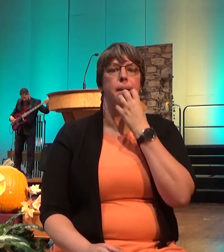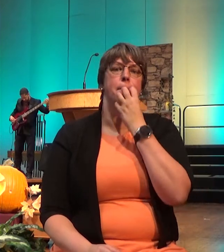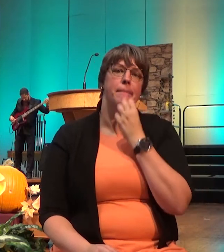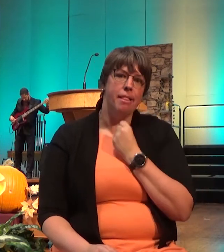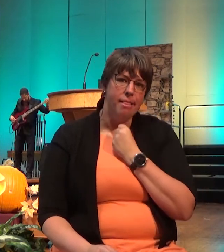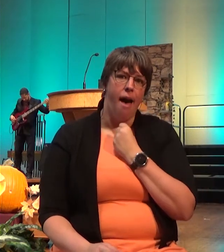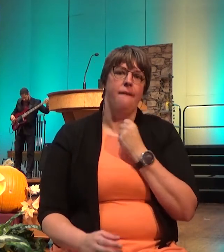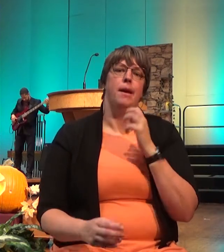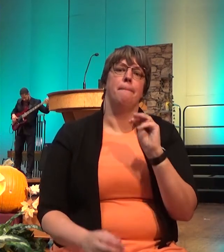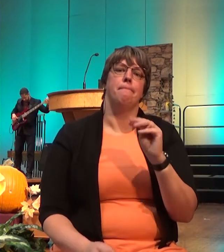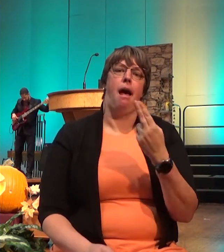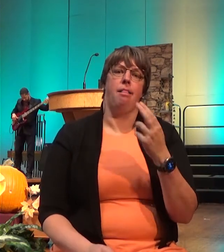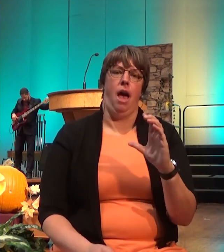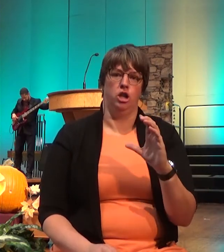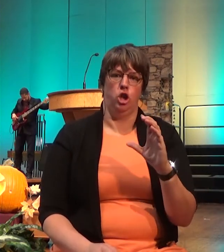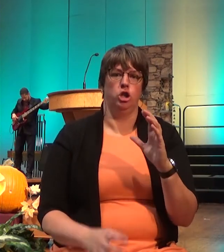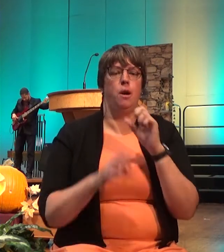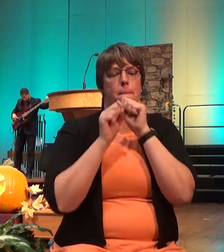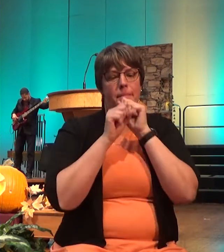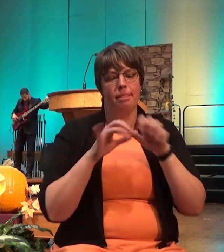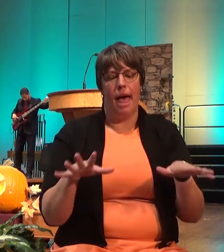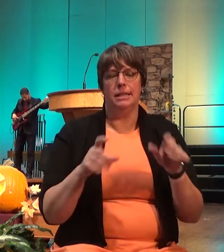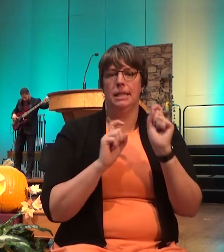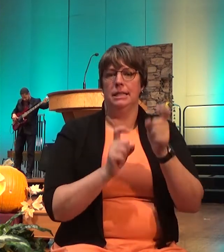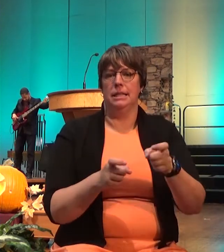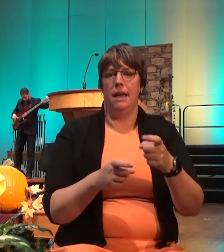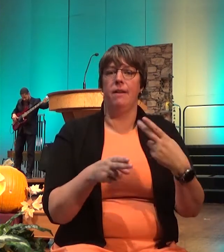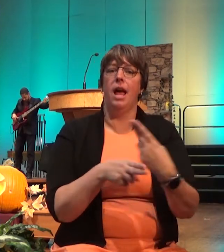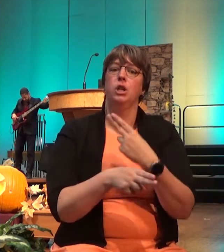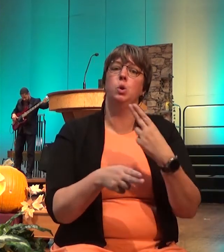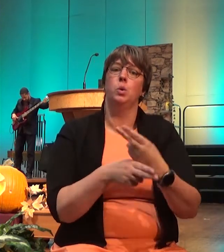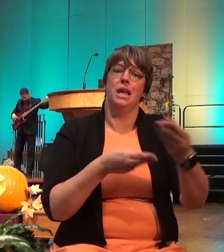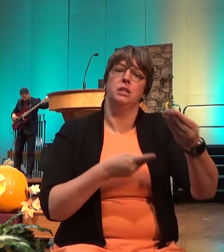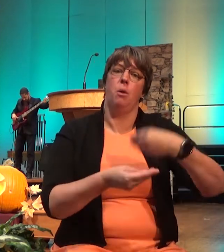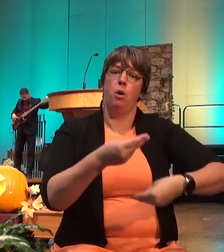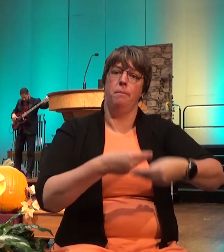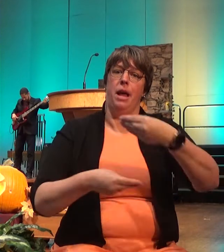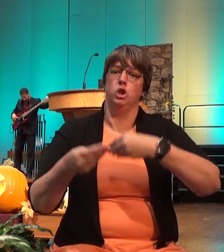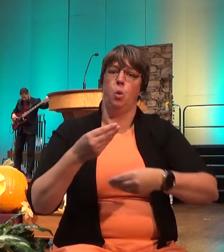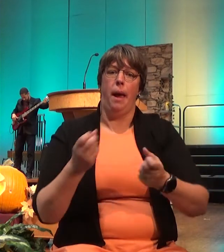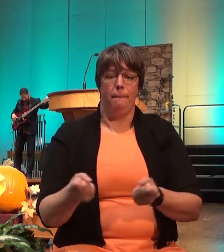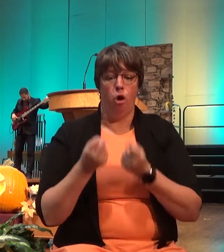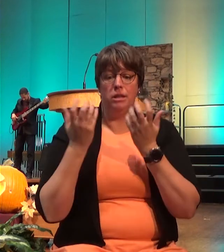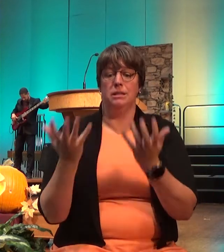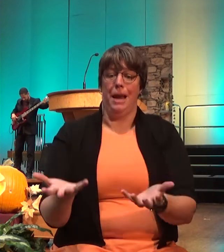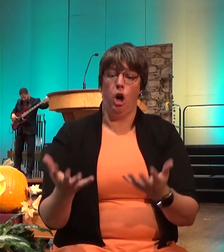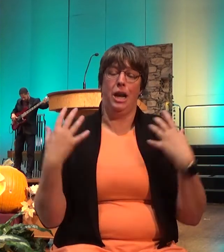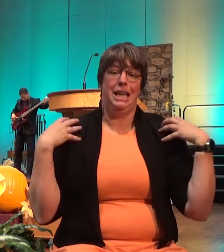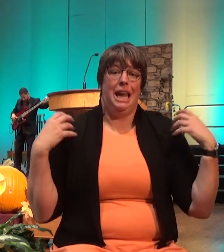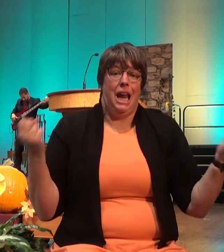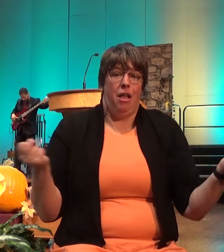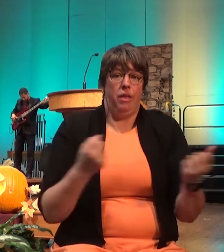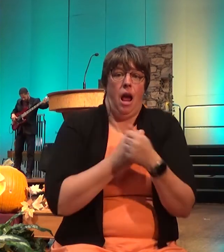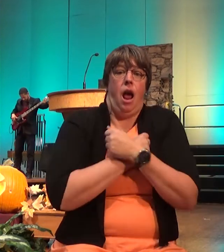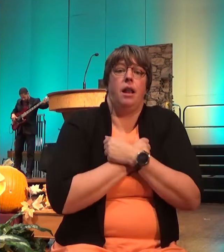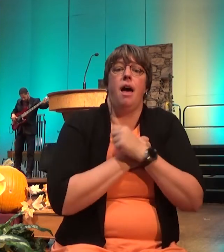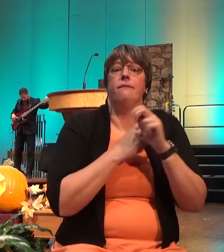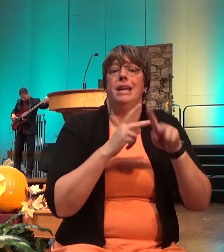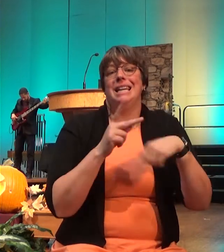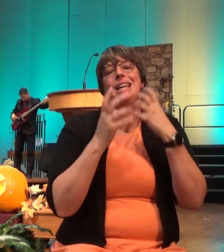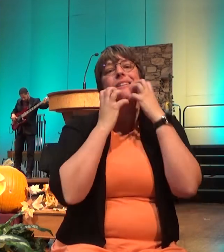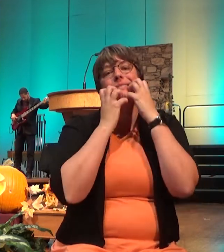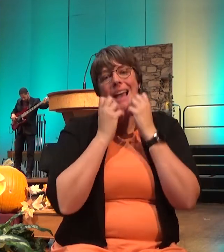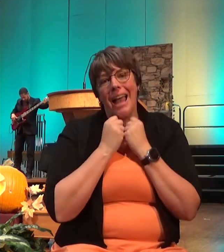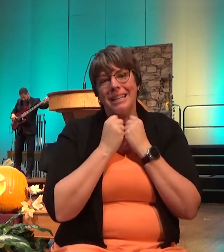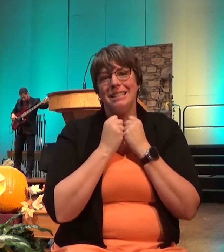High, bless this gift and use it to perpetuate prosperity, healing, and loving kindness in the universe. Thank you